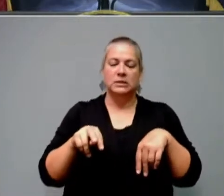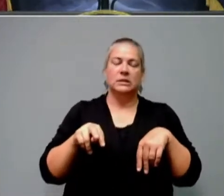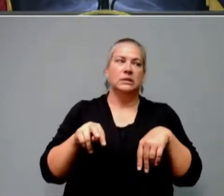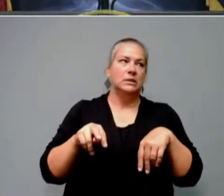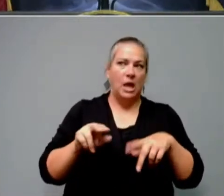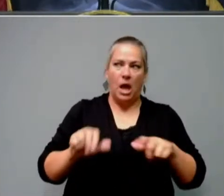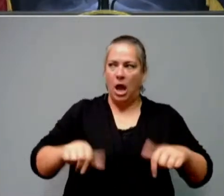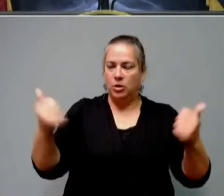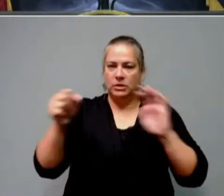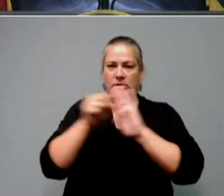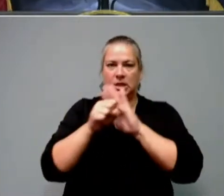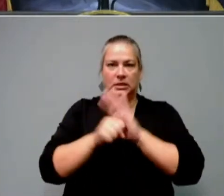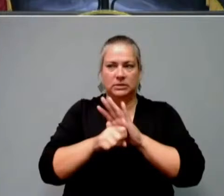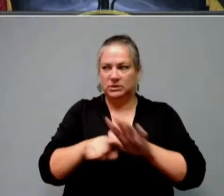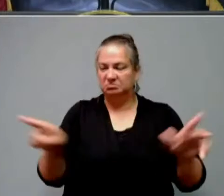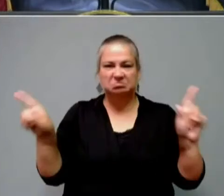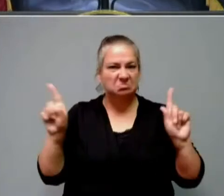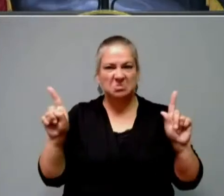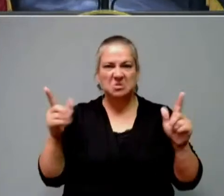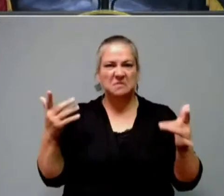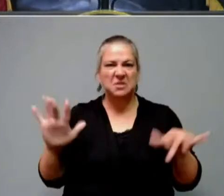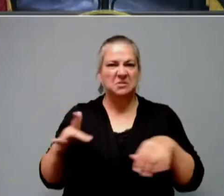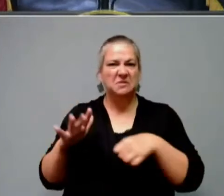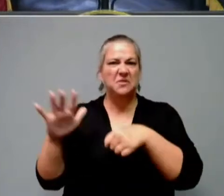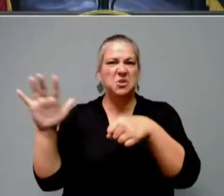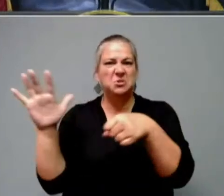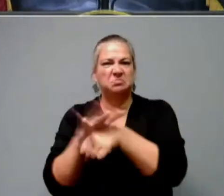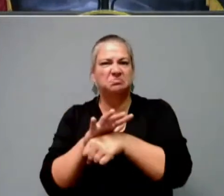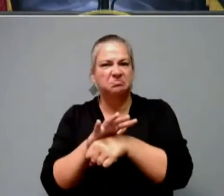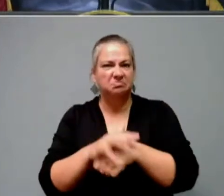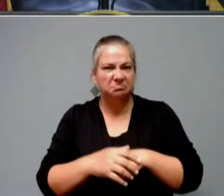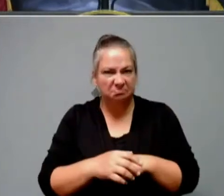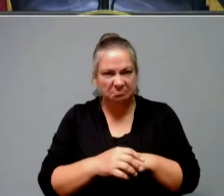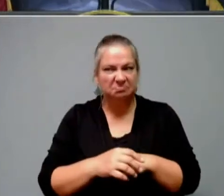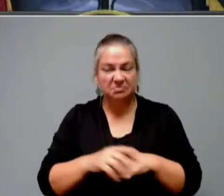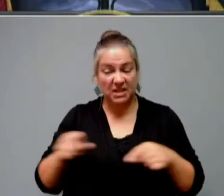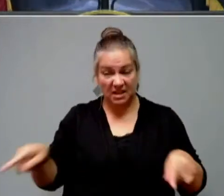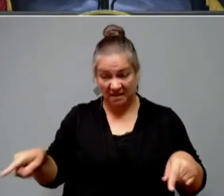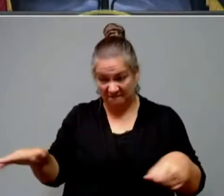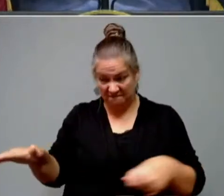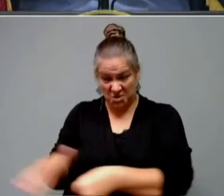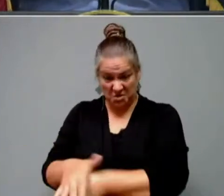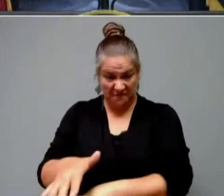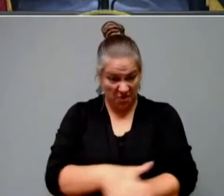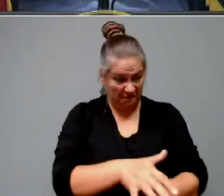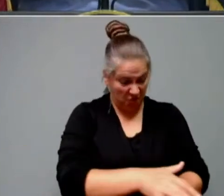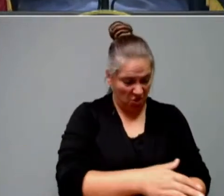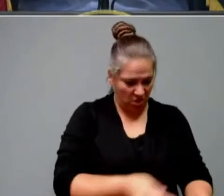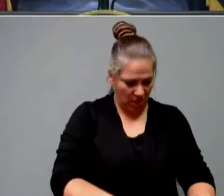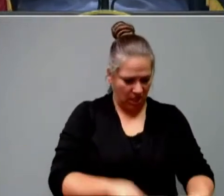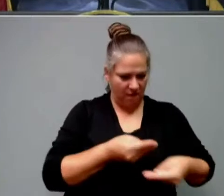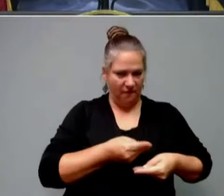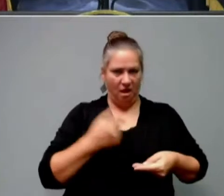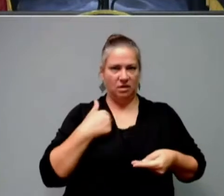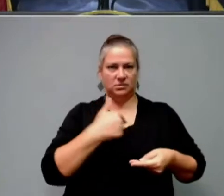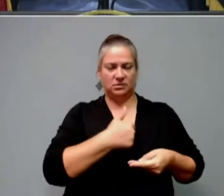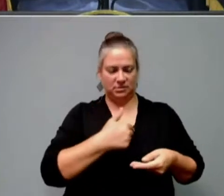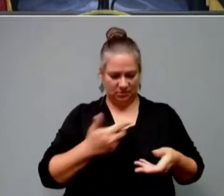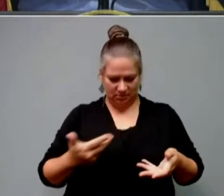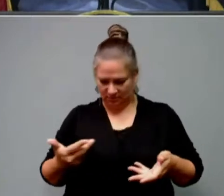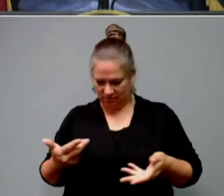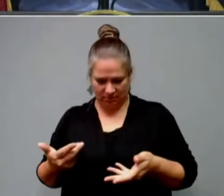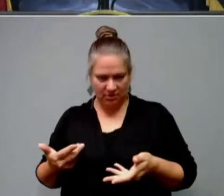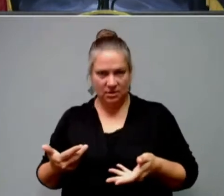states there are no beds available there. This is trickling over into our state, where we're now having the beginnings of critical